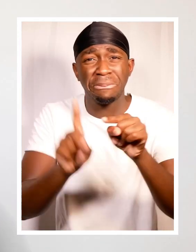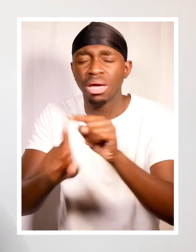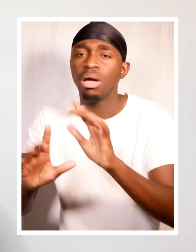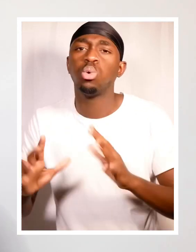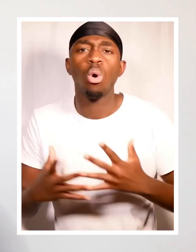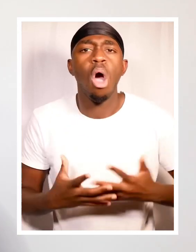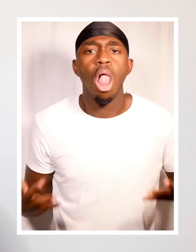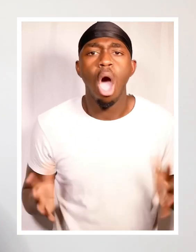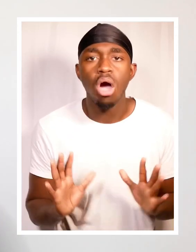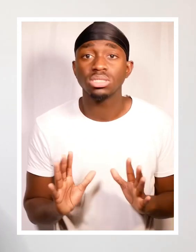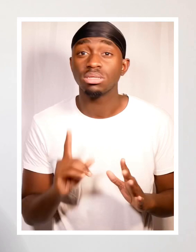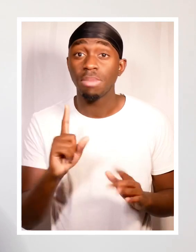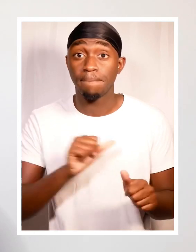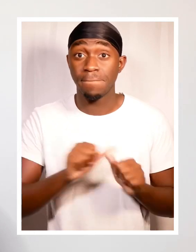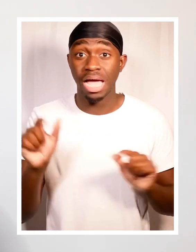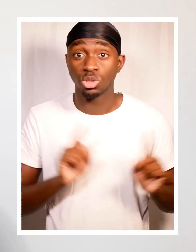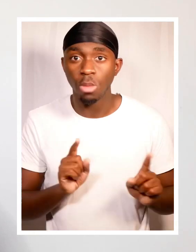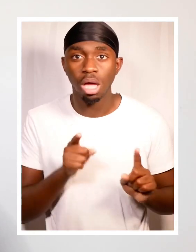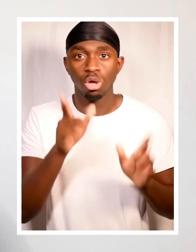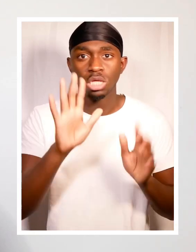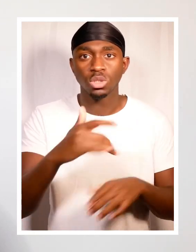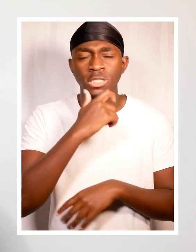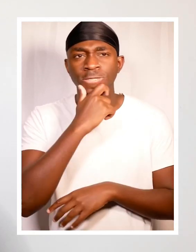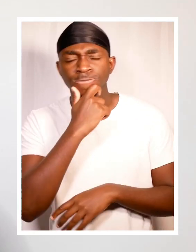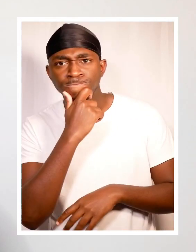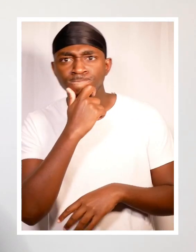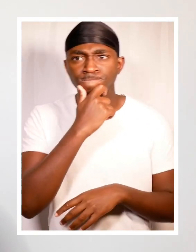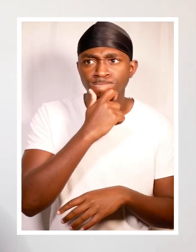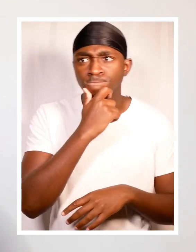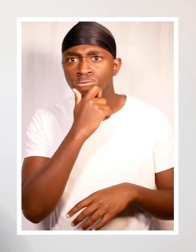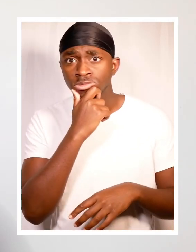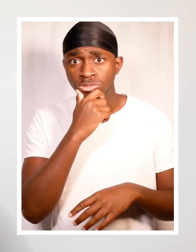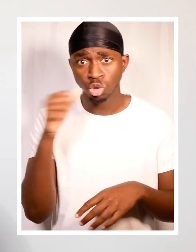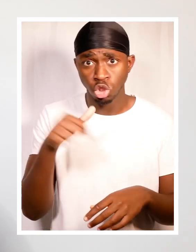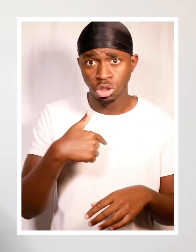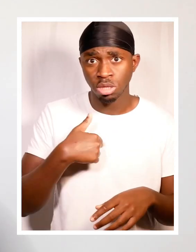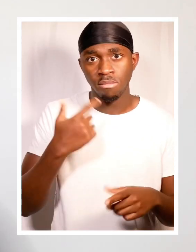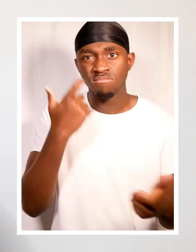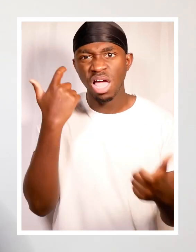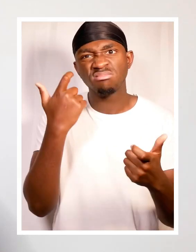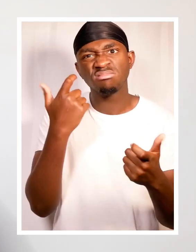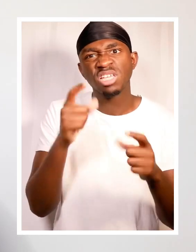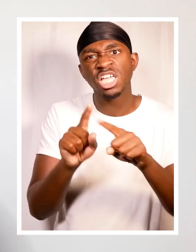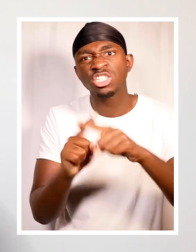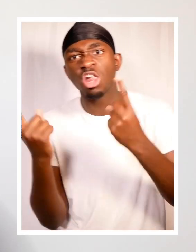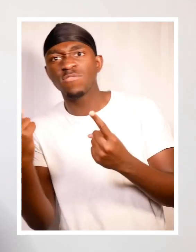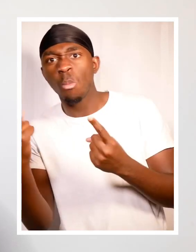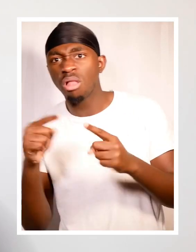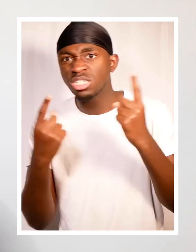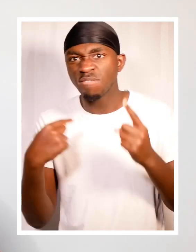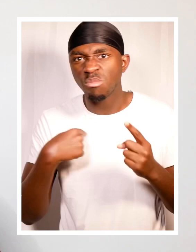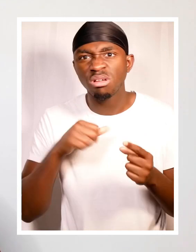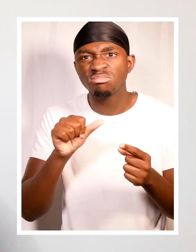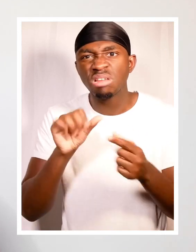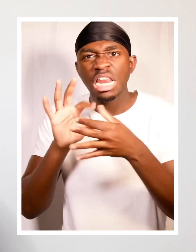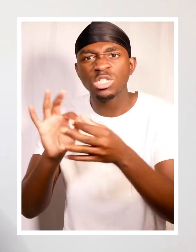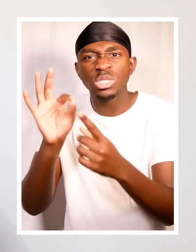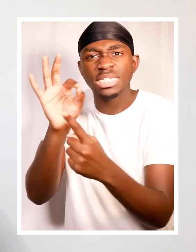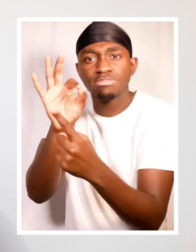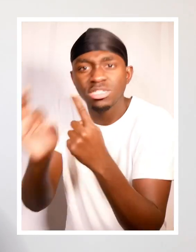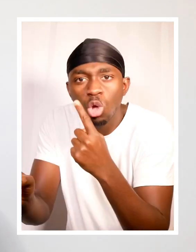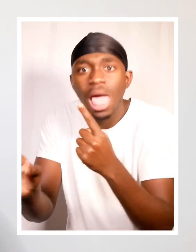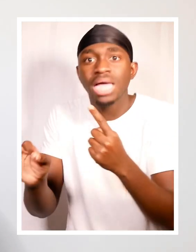especially because you're going to be investing a lot of money if you are choosing to go for a boot camp